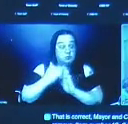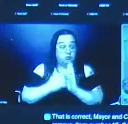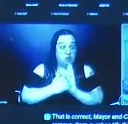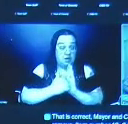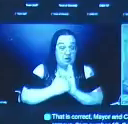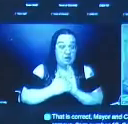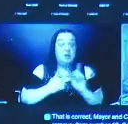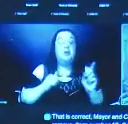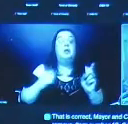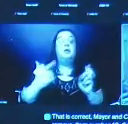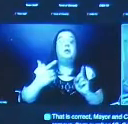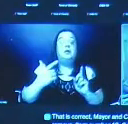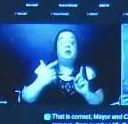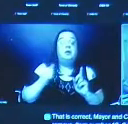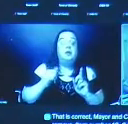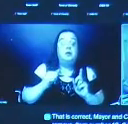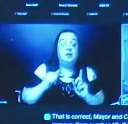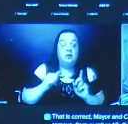Also,